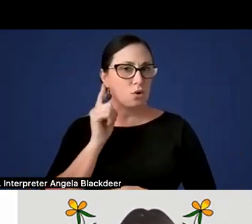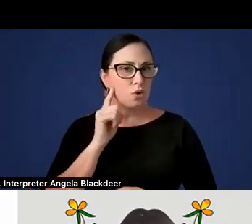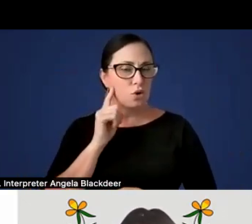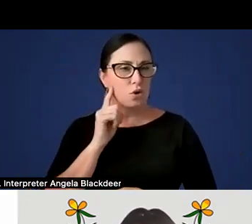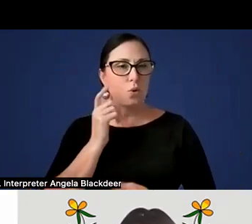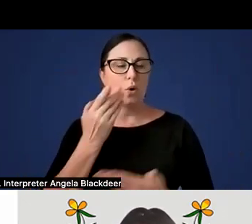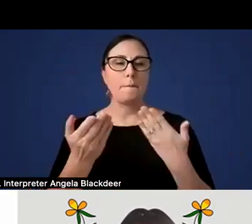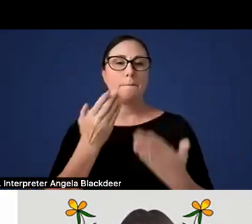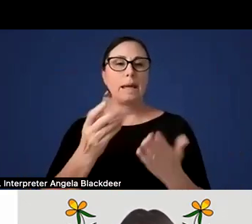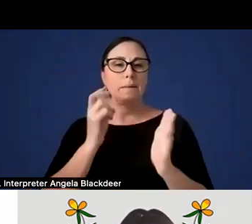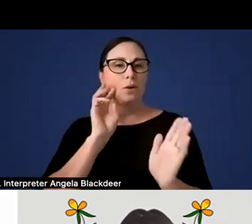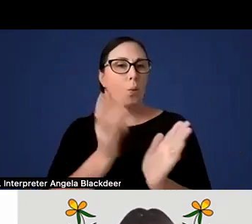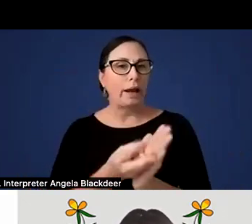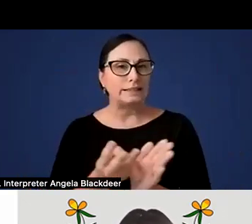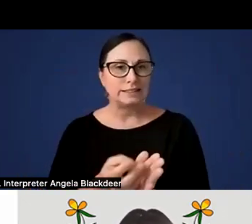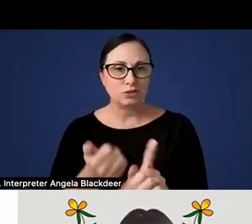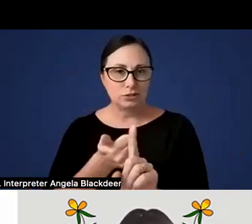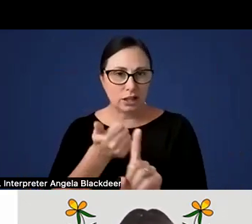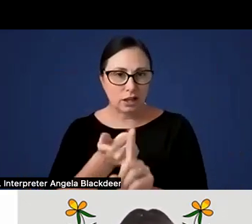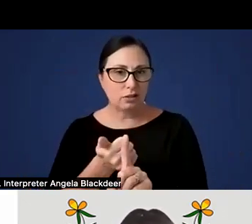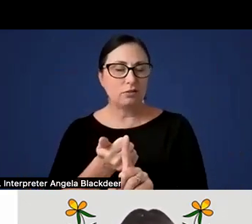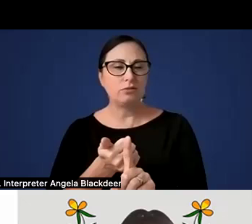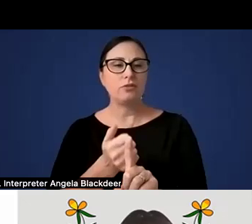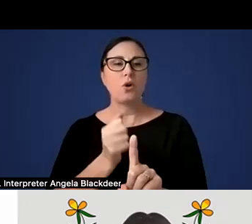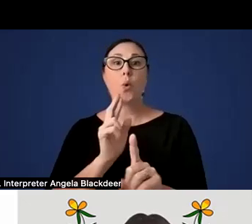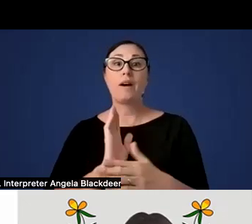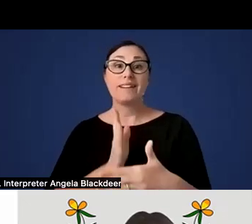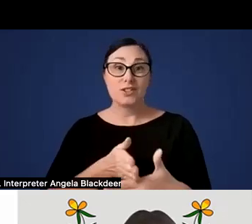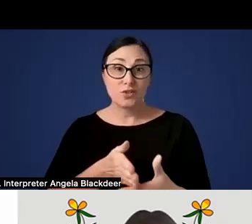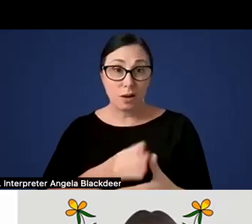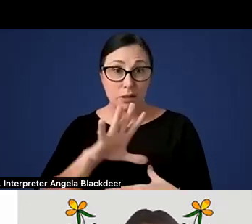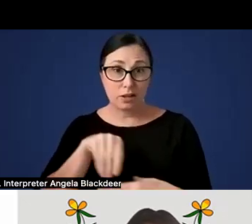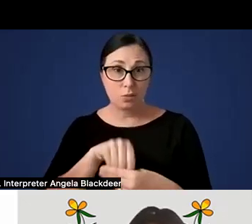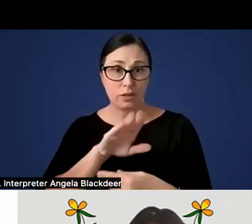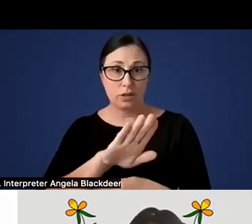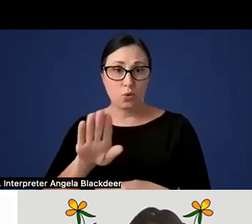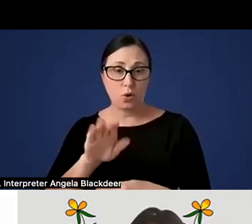borne witness to or interrupted in your work?